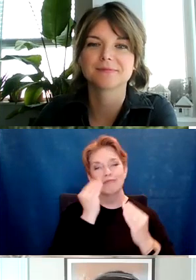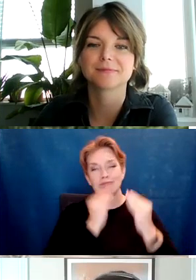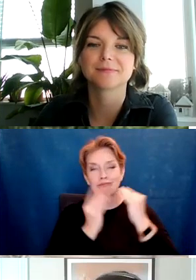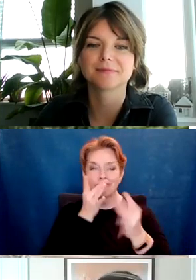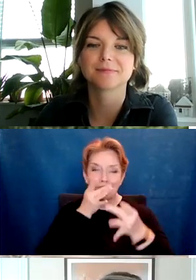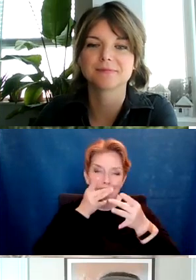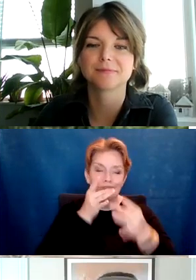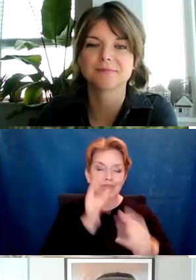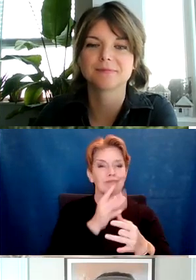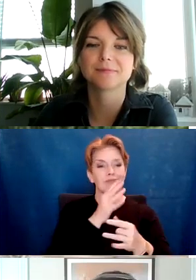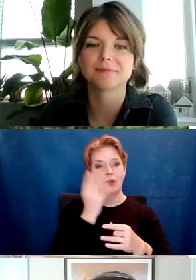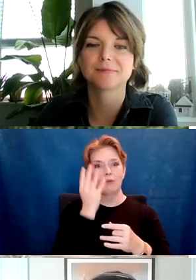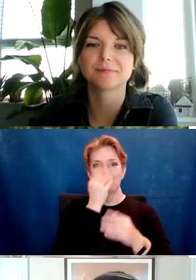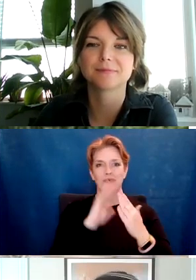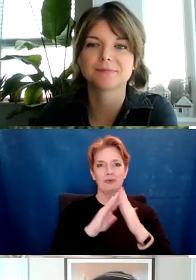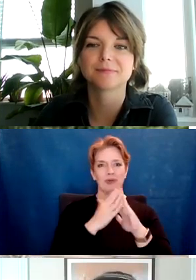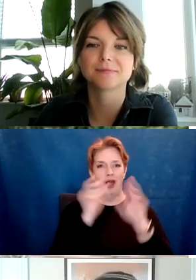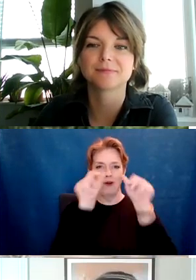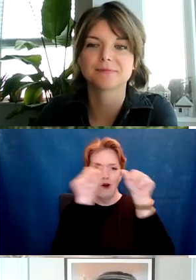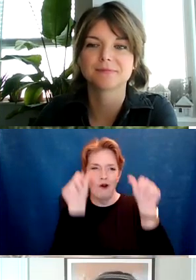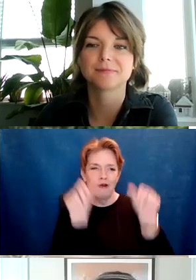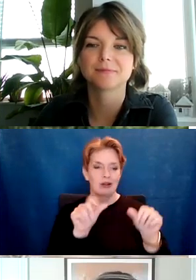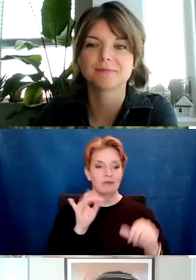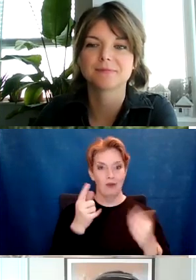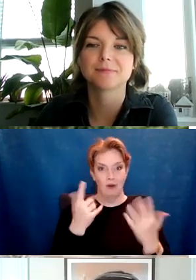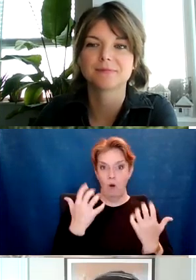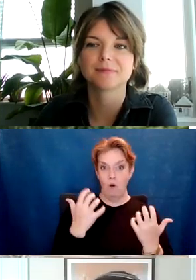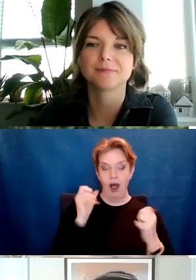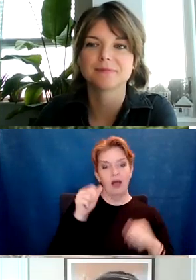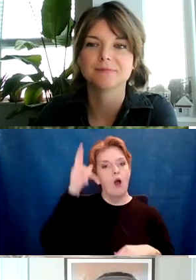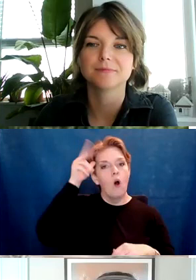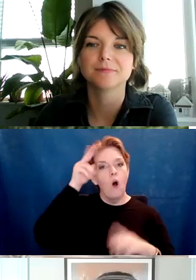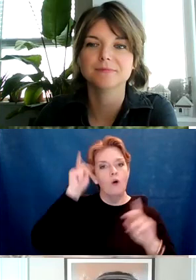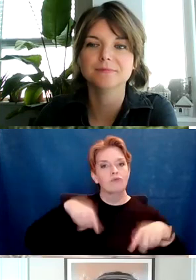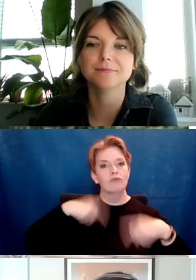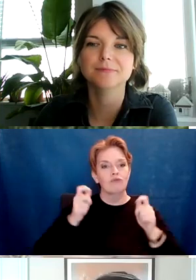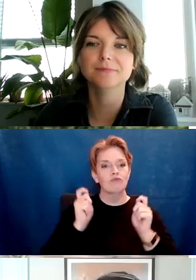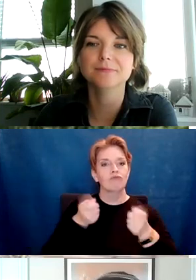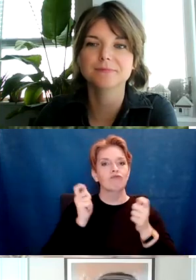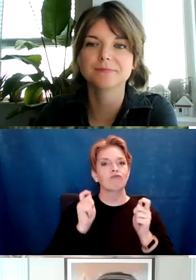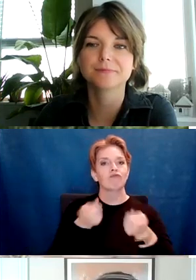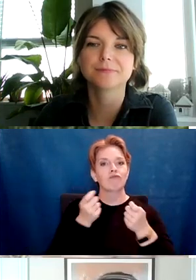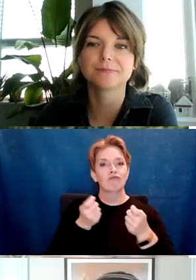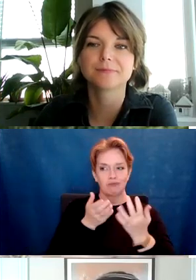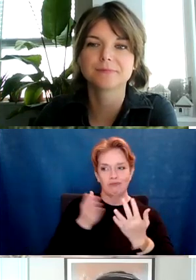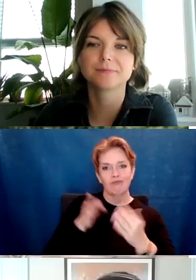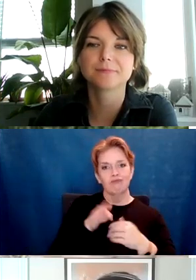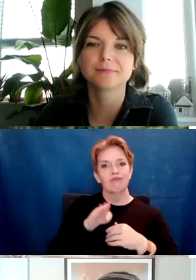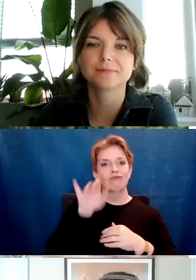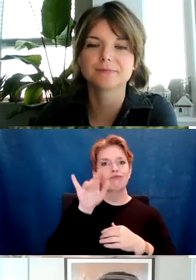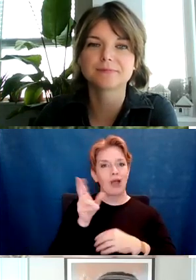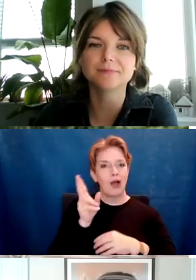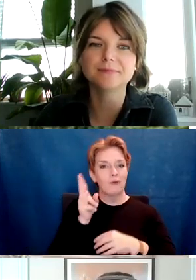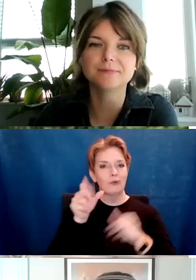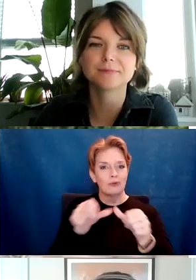inclined, and I certainly am, you can take a horse and carriage tour through the historic district. But this town boasts an